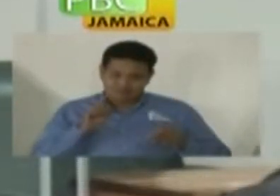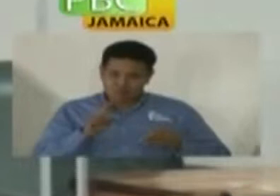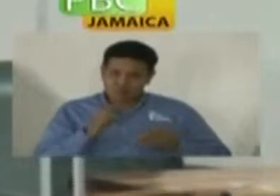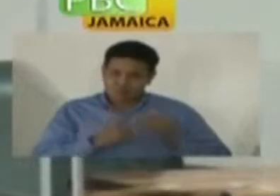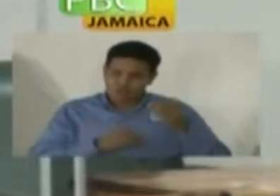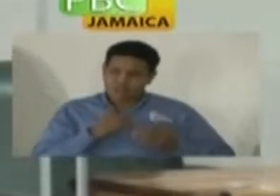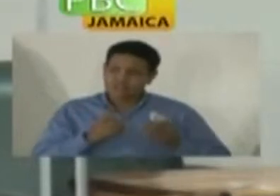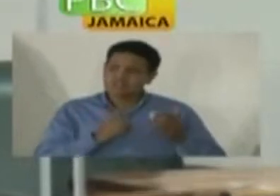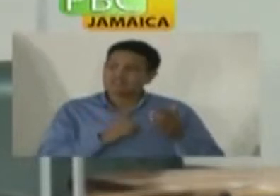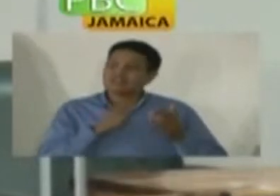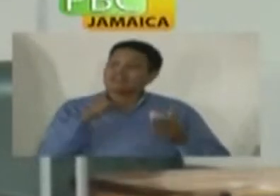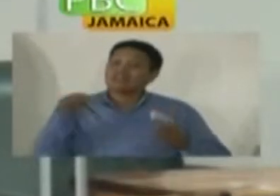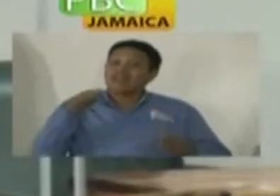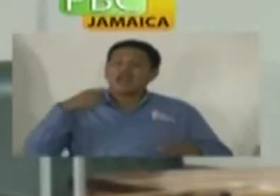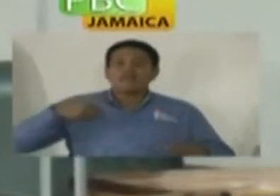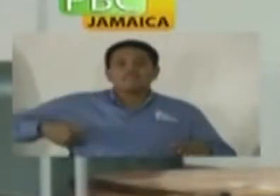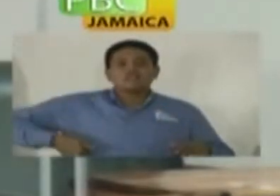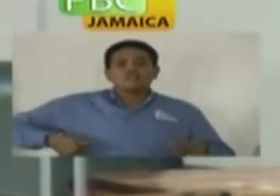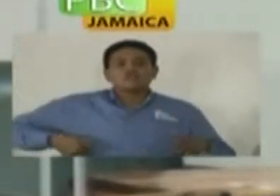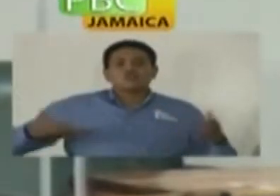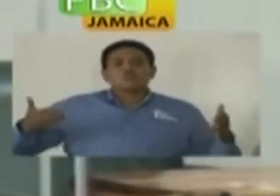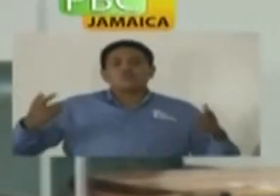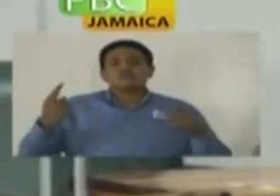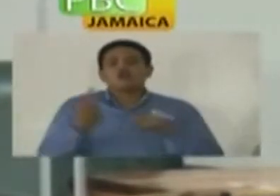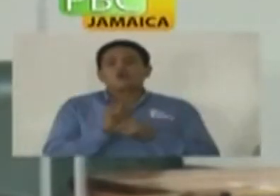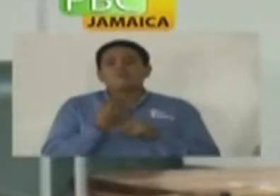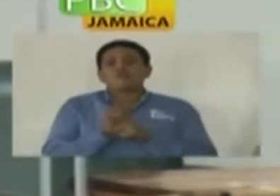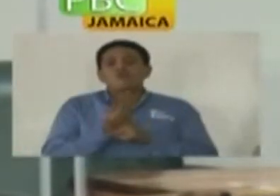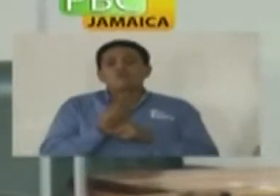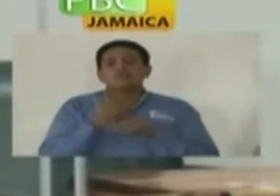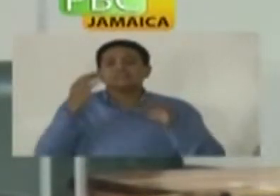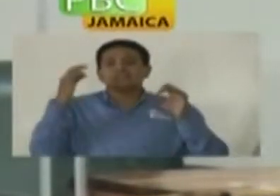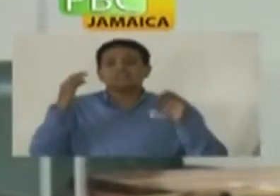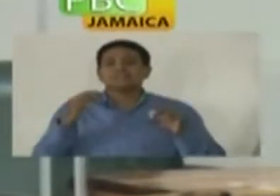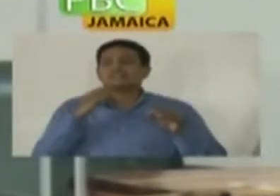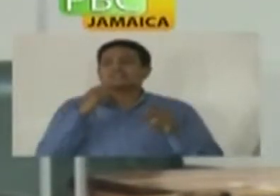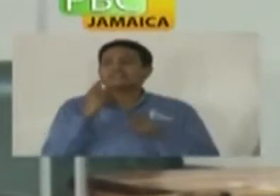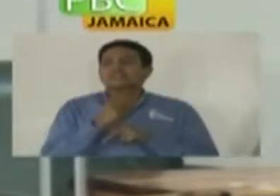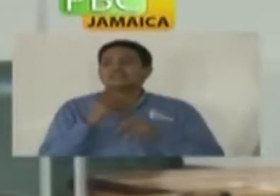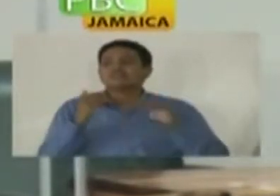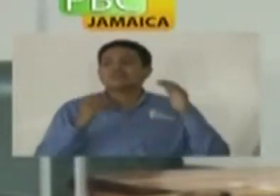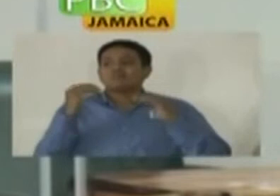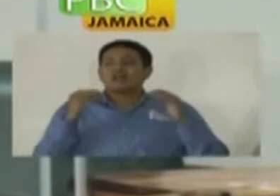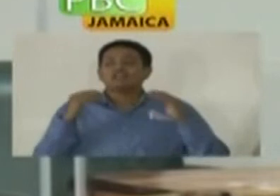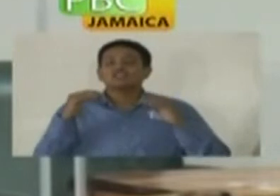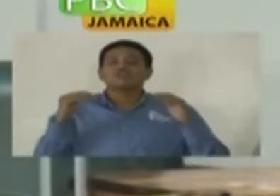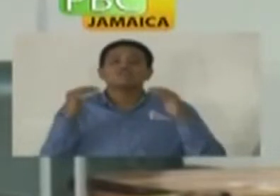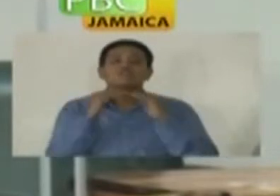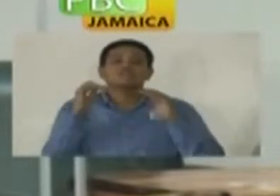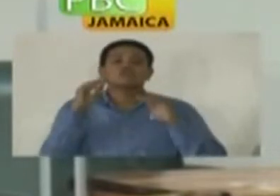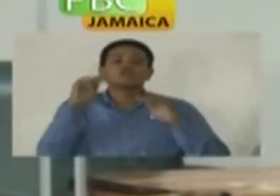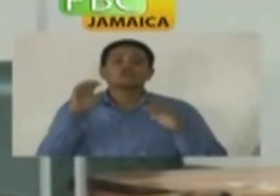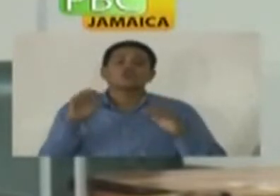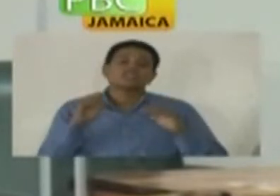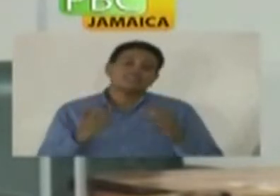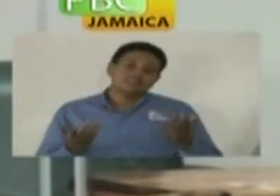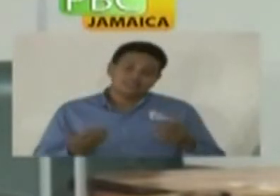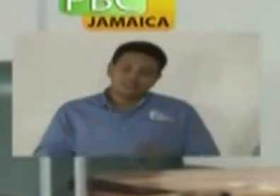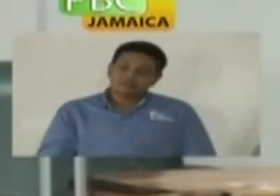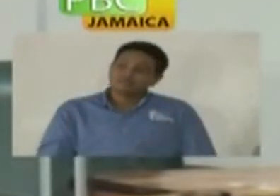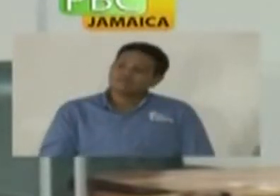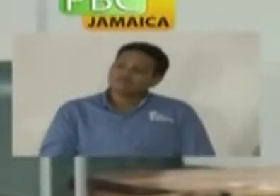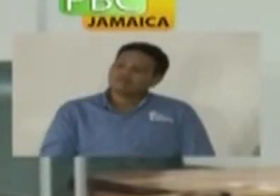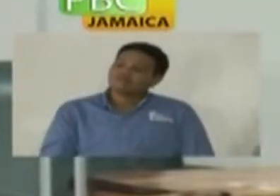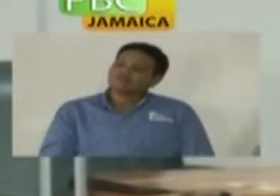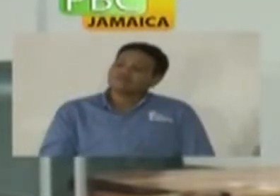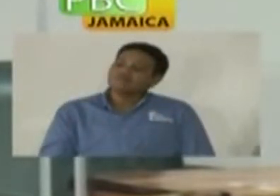They have the discretion what is the appropriate remedy to keep the balance of justice even.